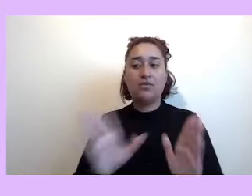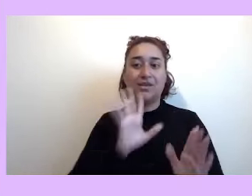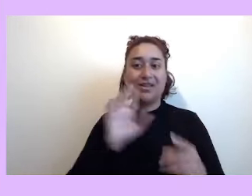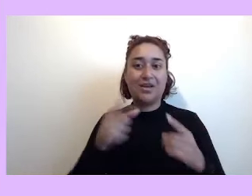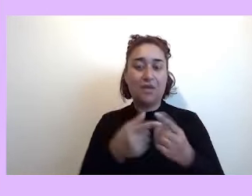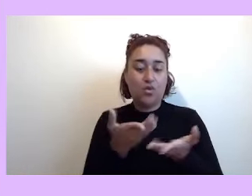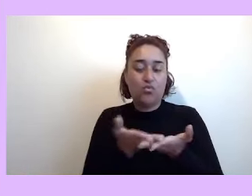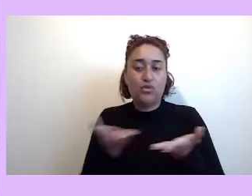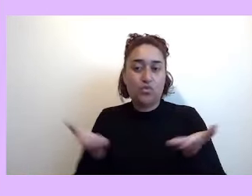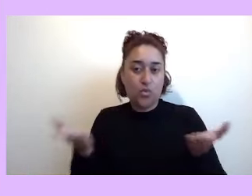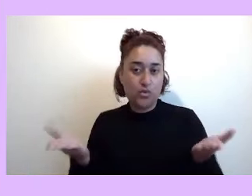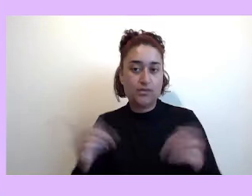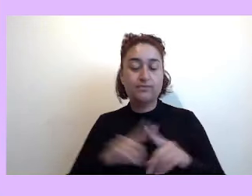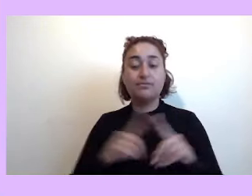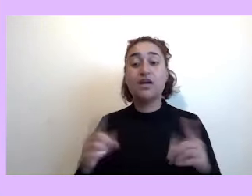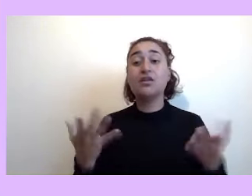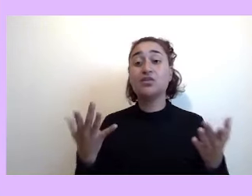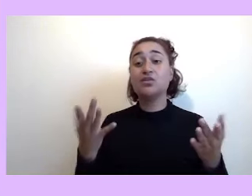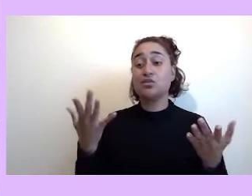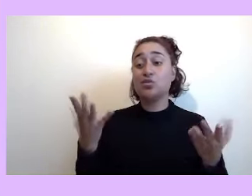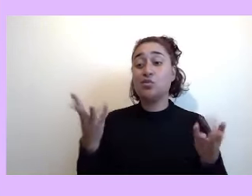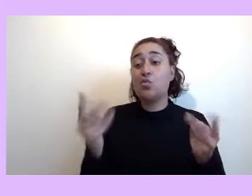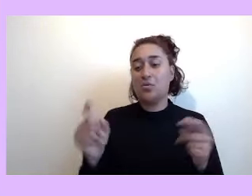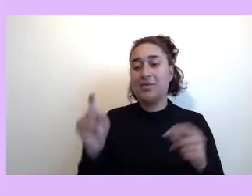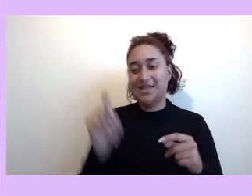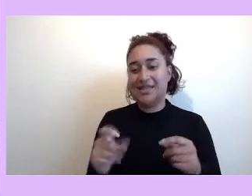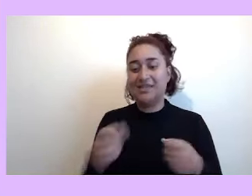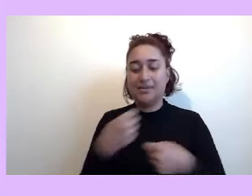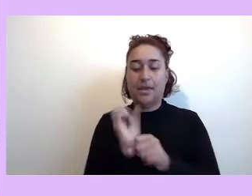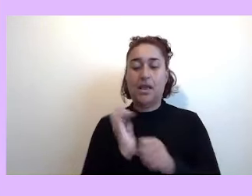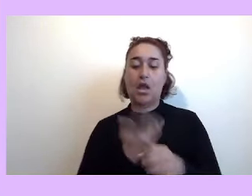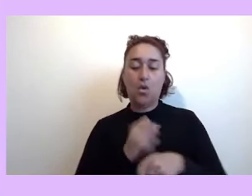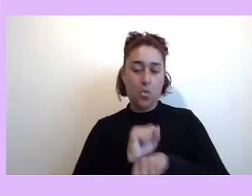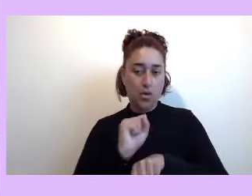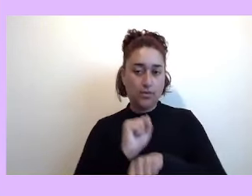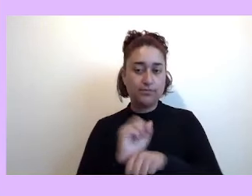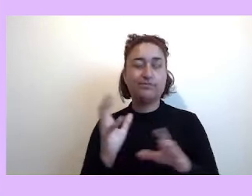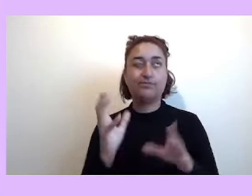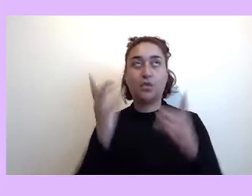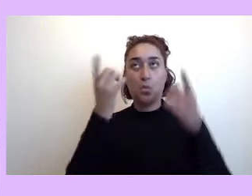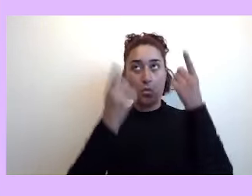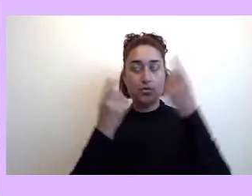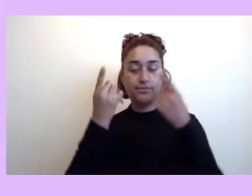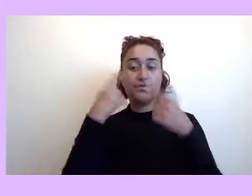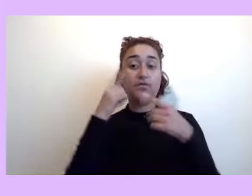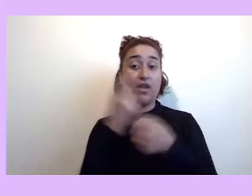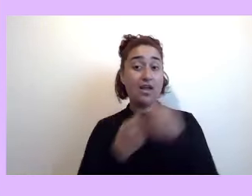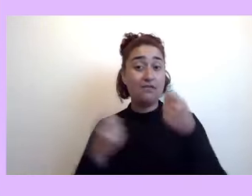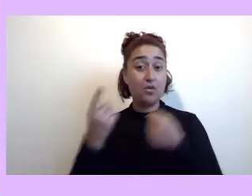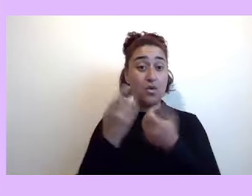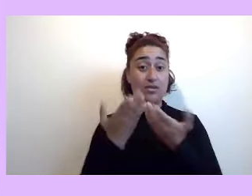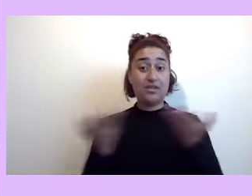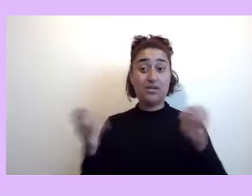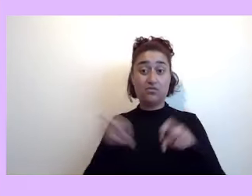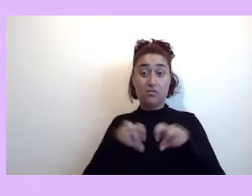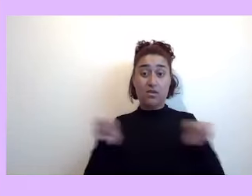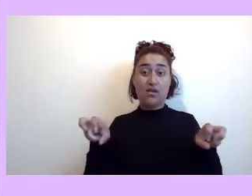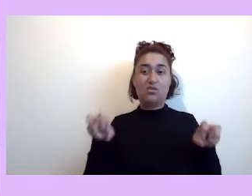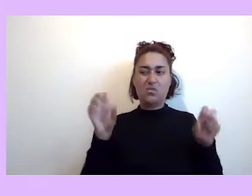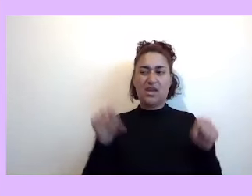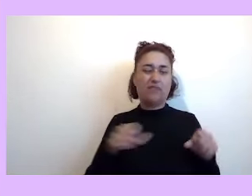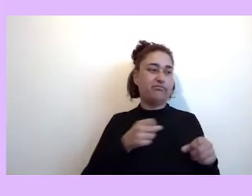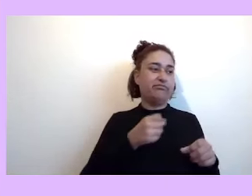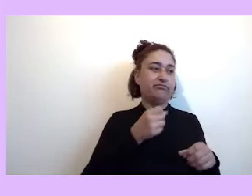resource, right? But it's what we need in order to make our work. So I'm wondering, for everybody up here, and we can popcorn,